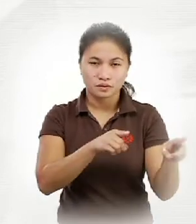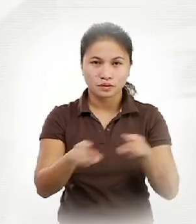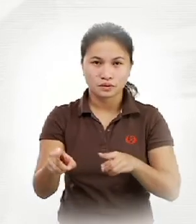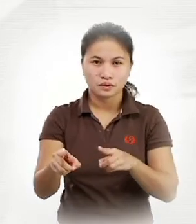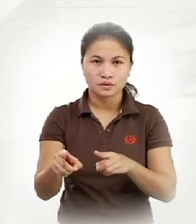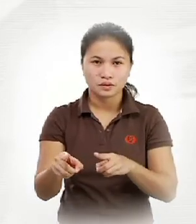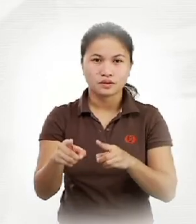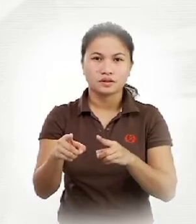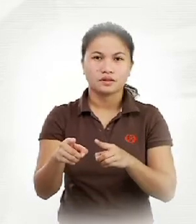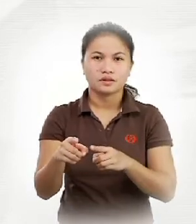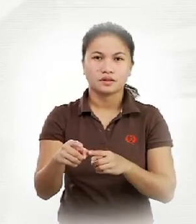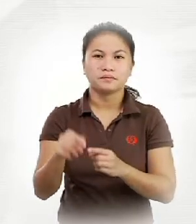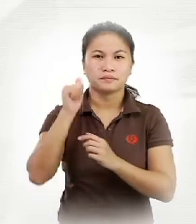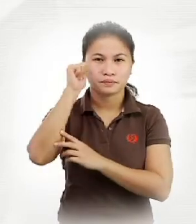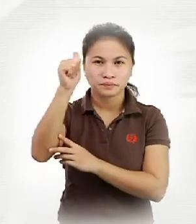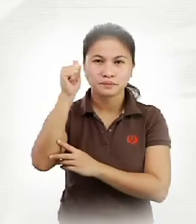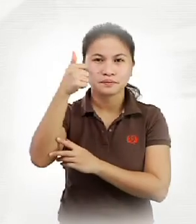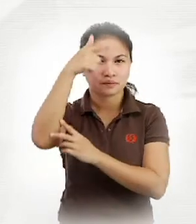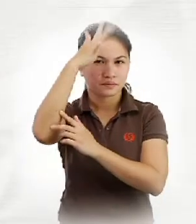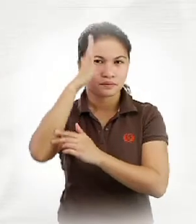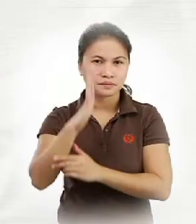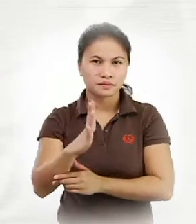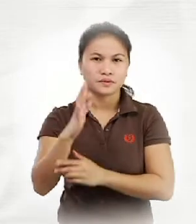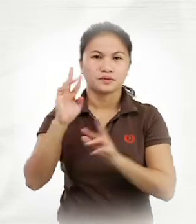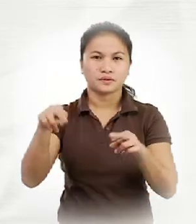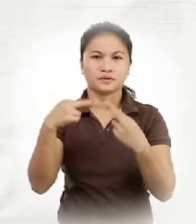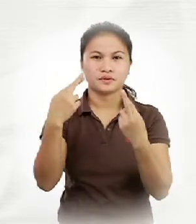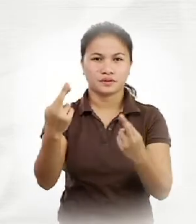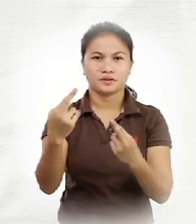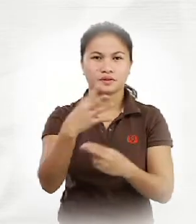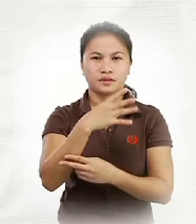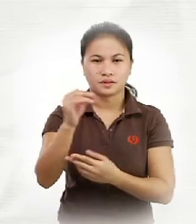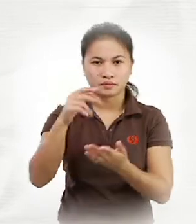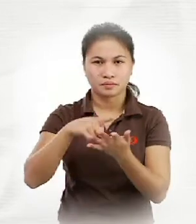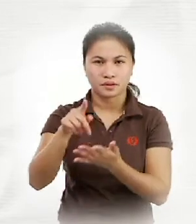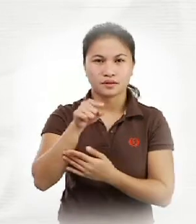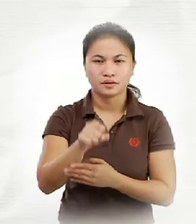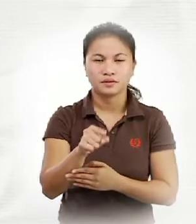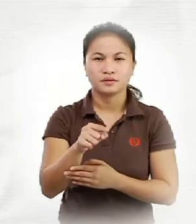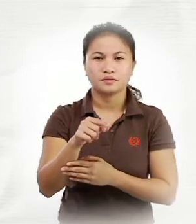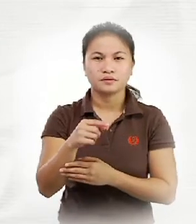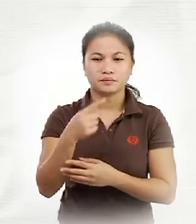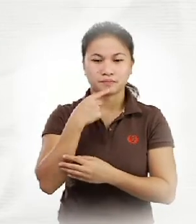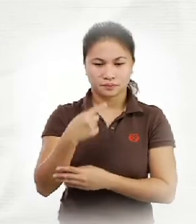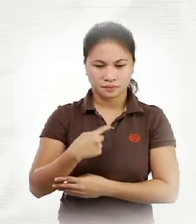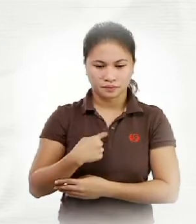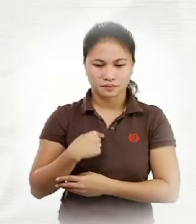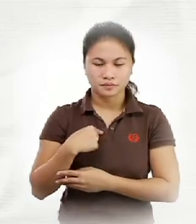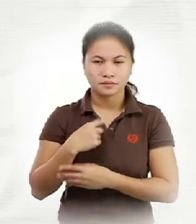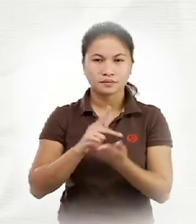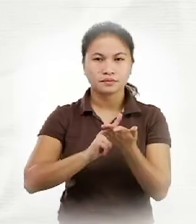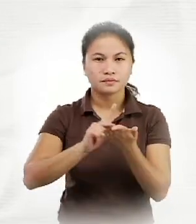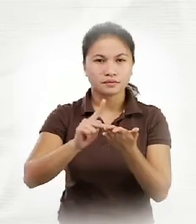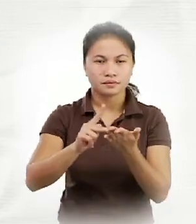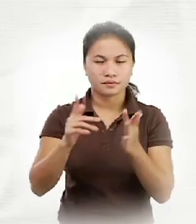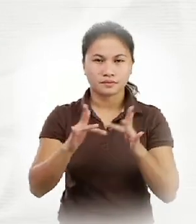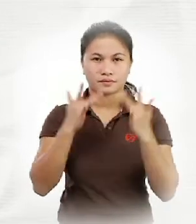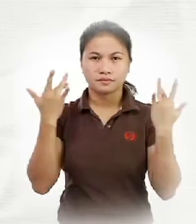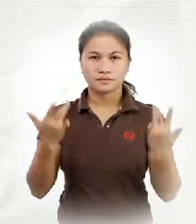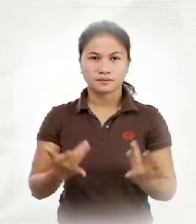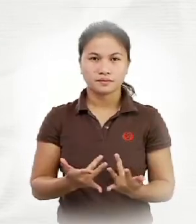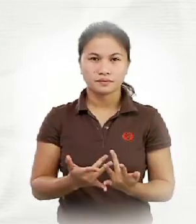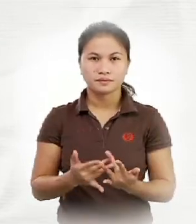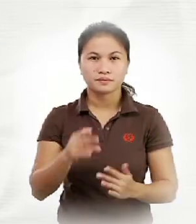to reward you and repay you. So we are being told to be pure in heart, to be